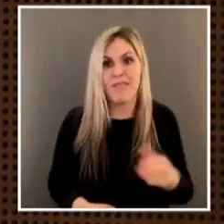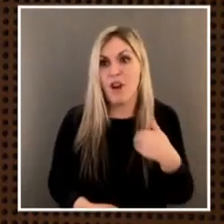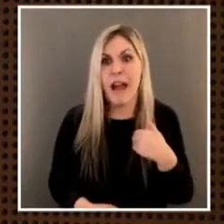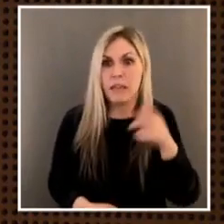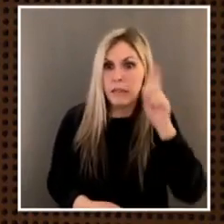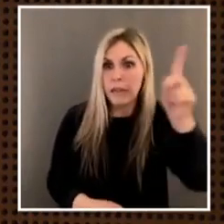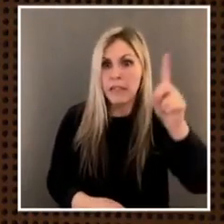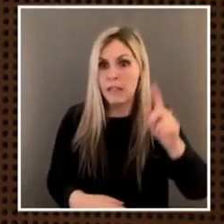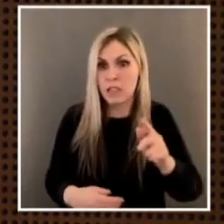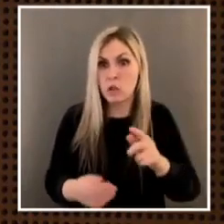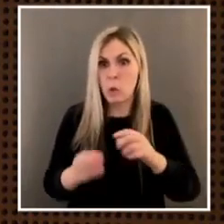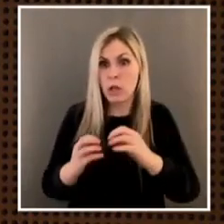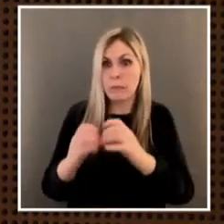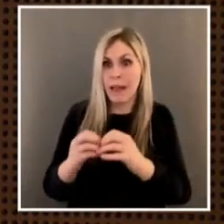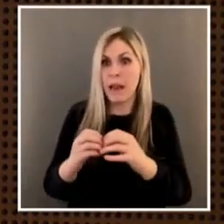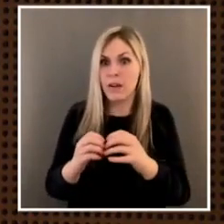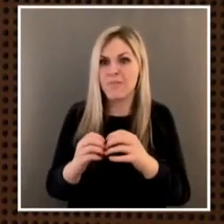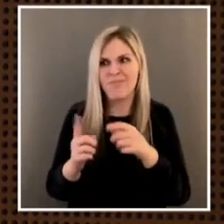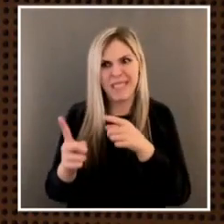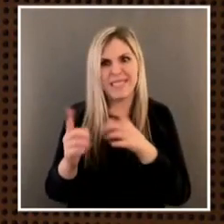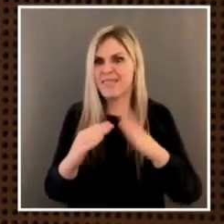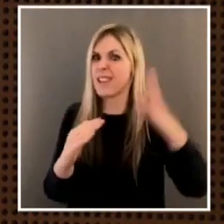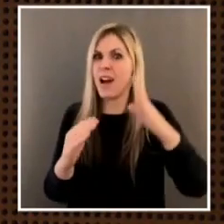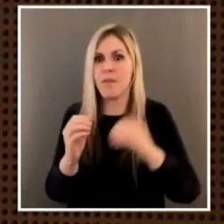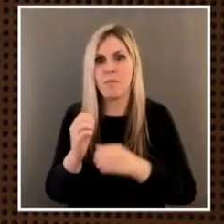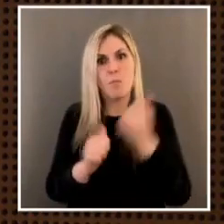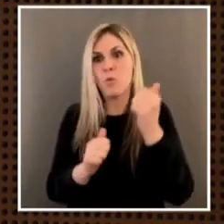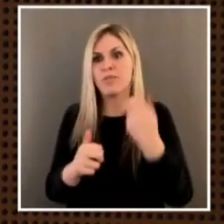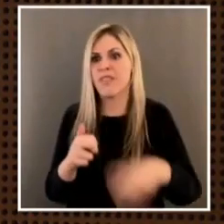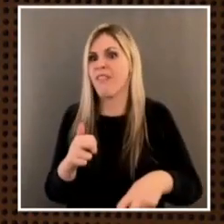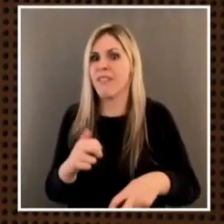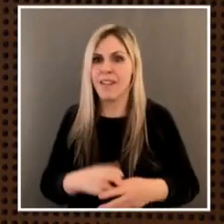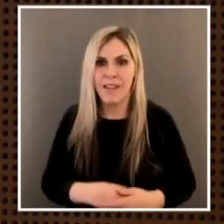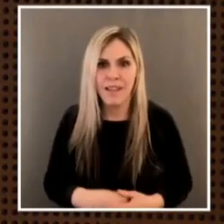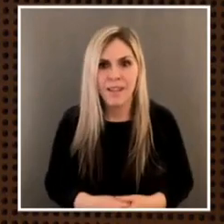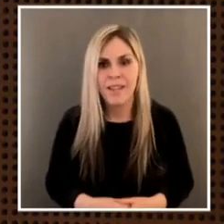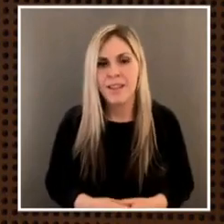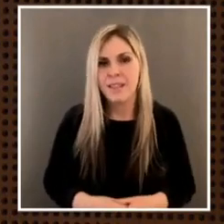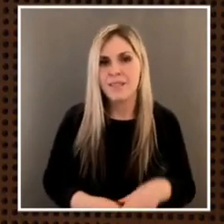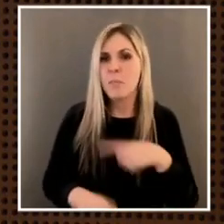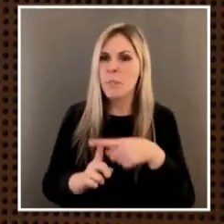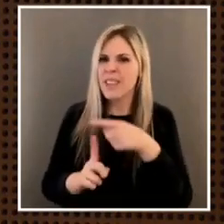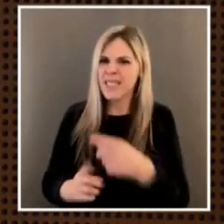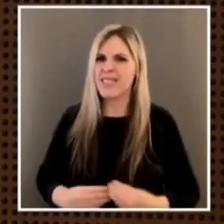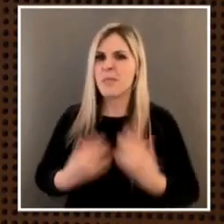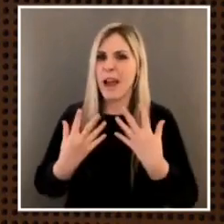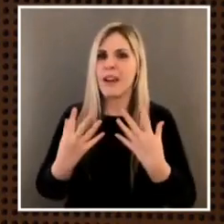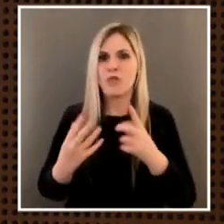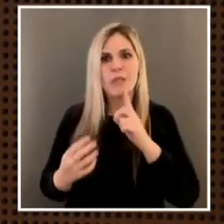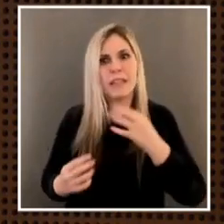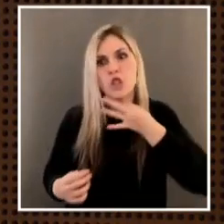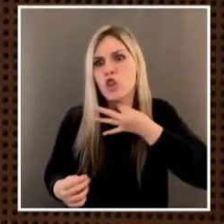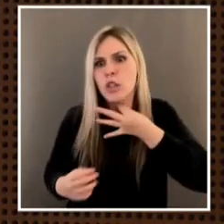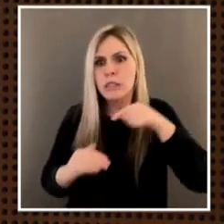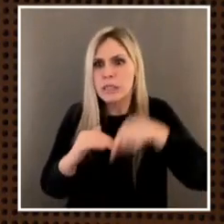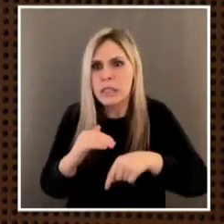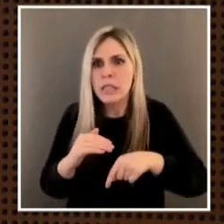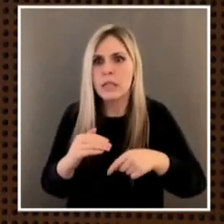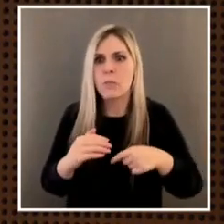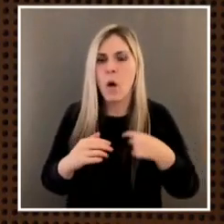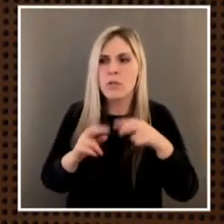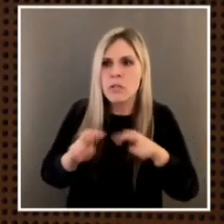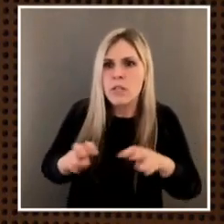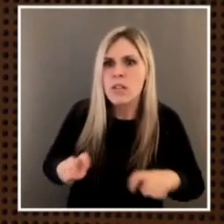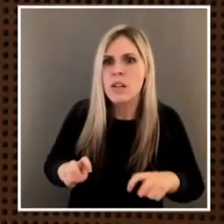with anyone tougher than he was. He also inspired a curiosity in me, a desire both to